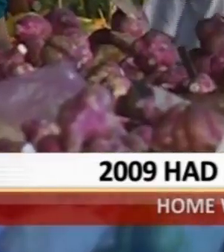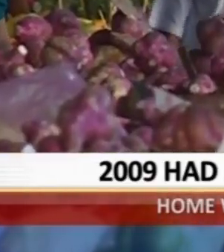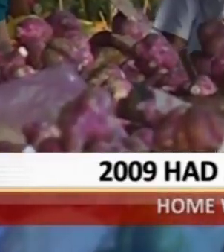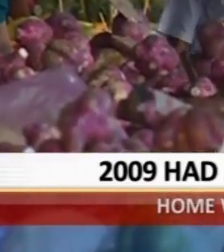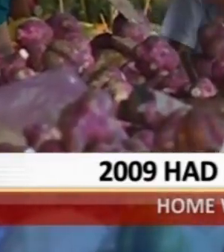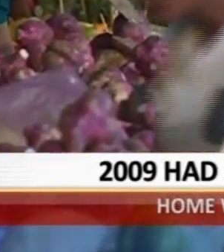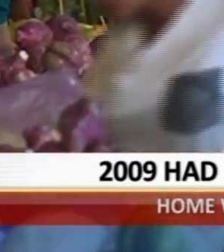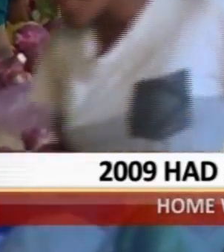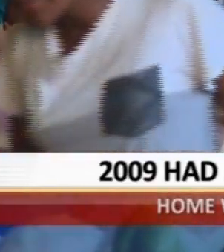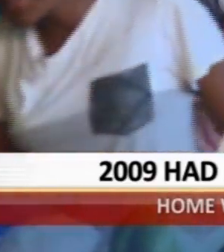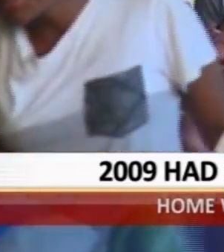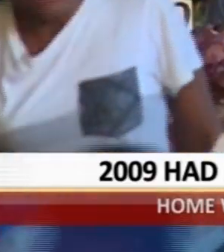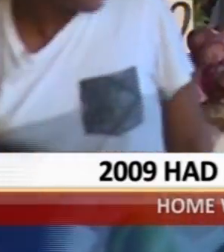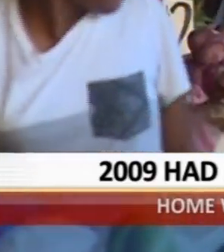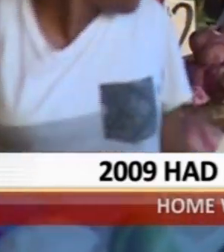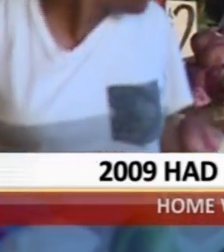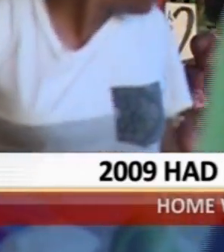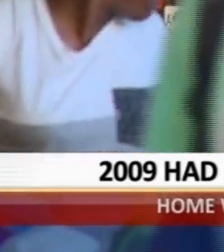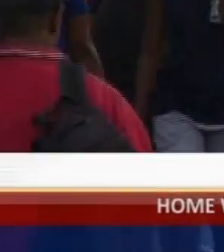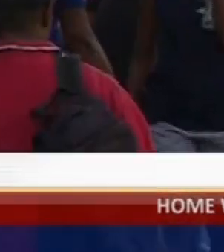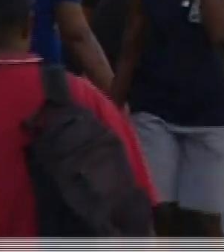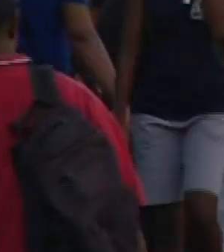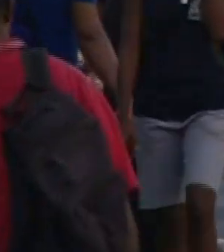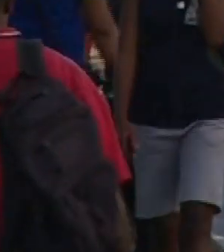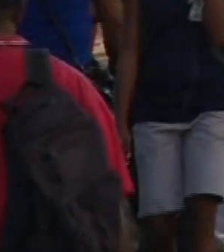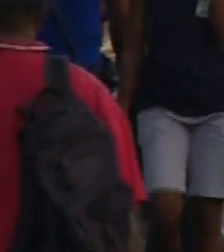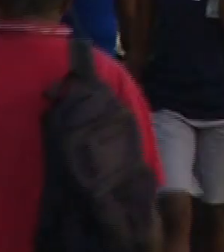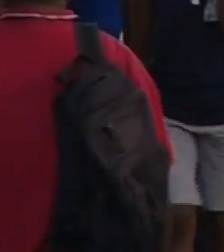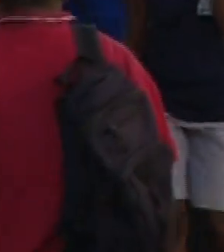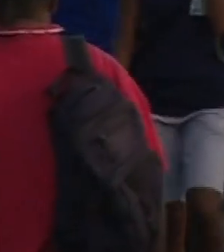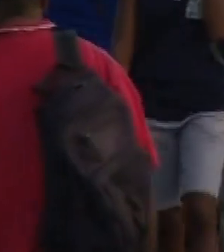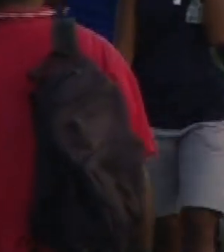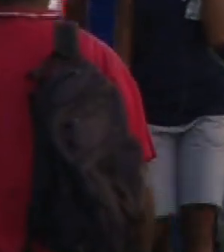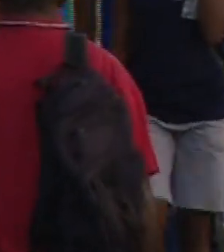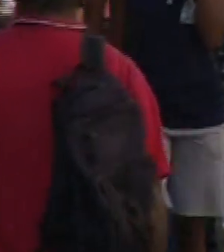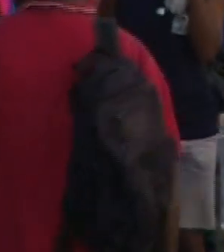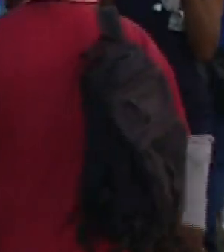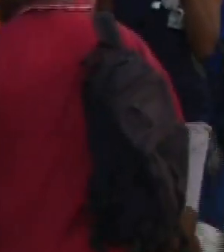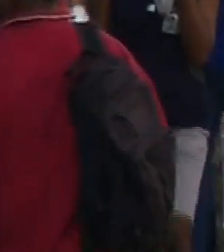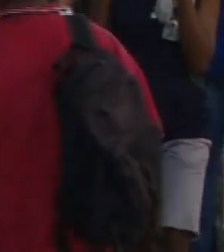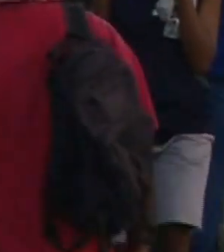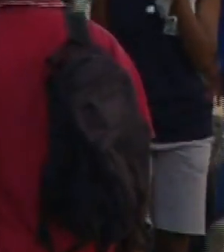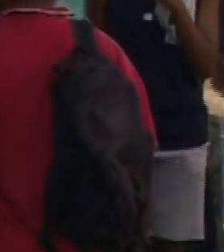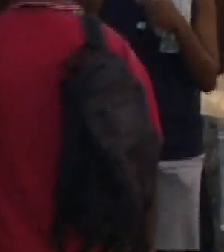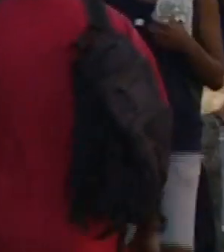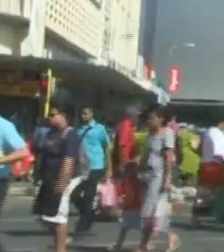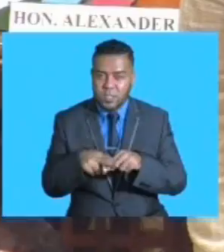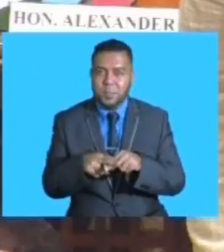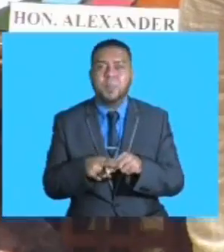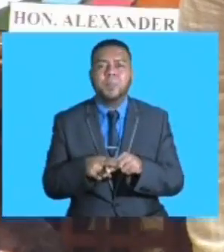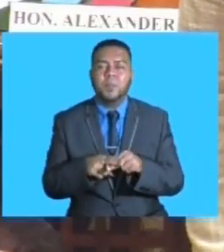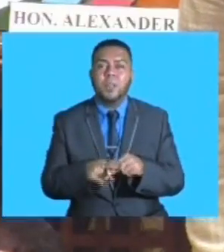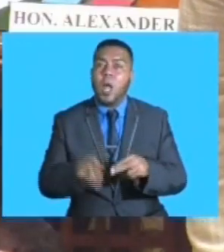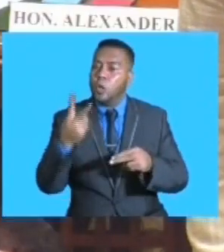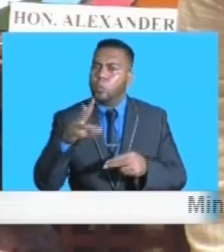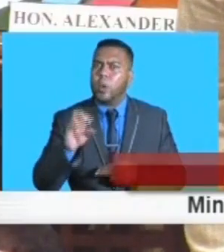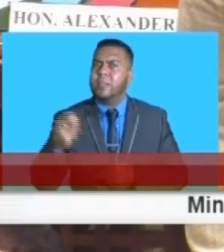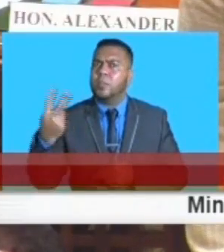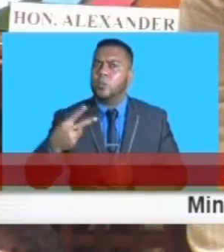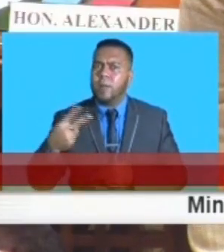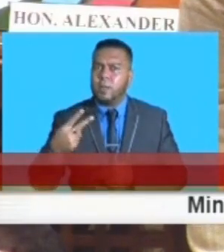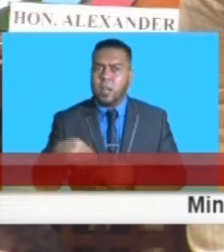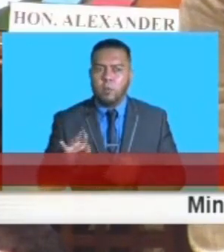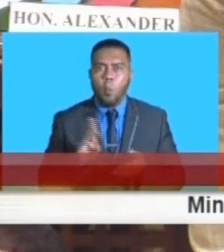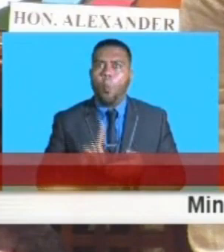matter which was resolved within the home, which was the very venue of these crimes. 2012, we went up